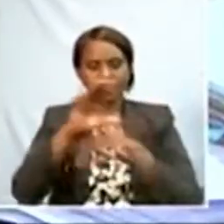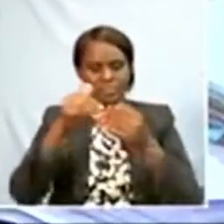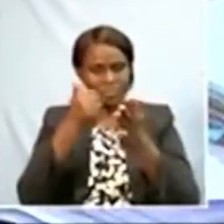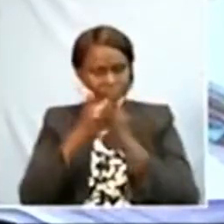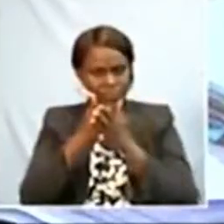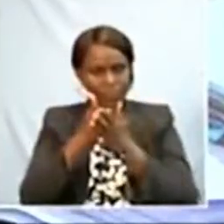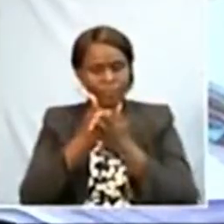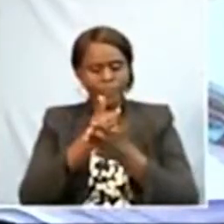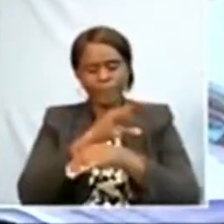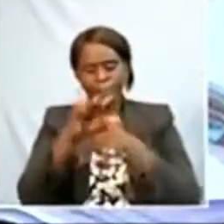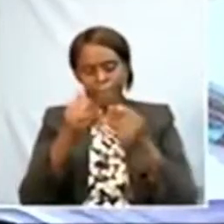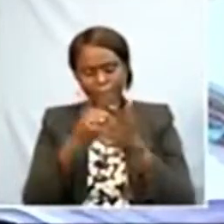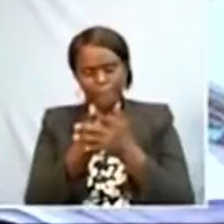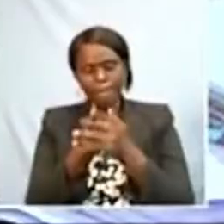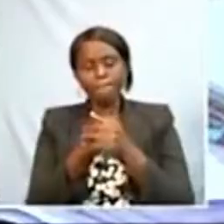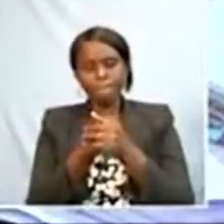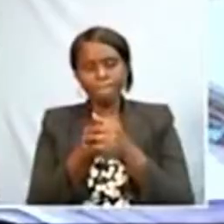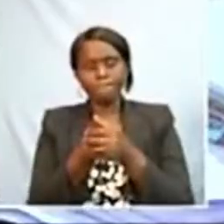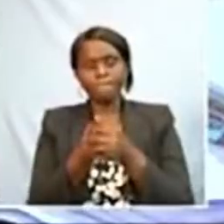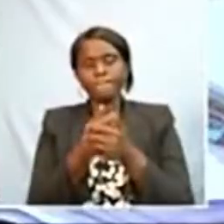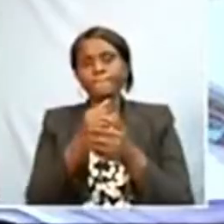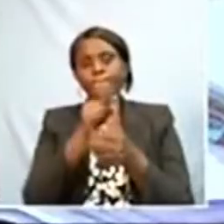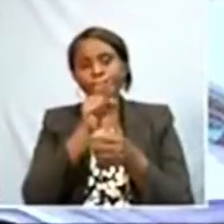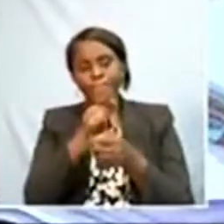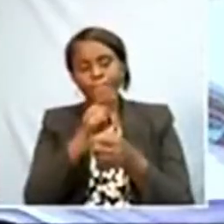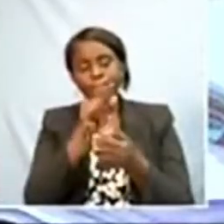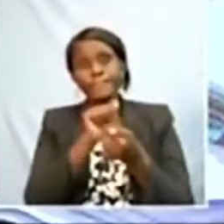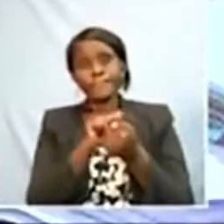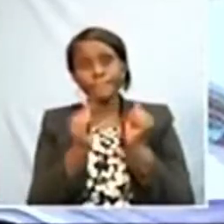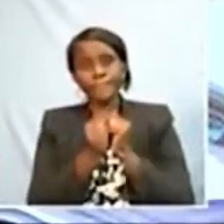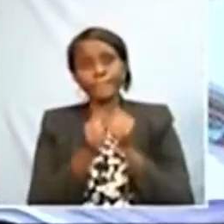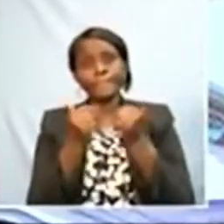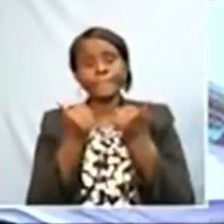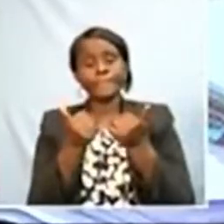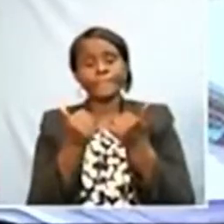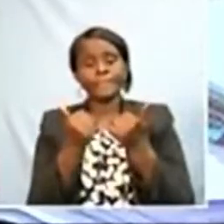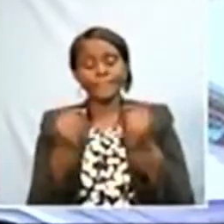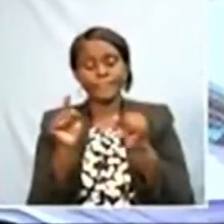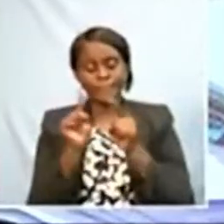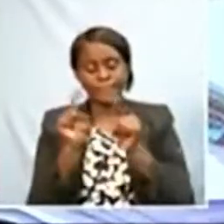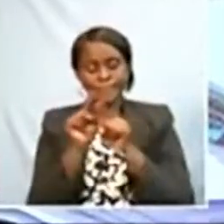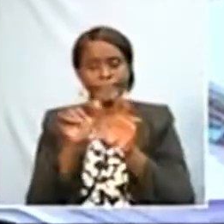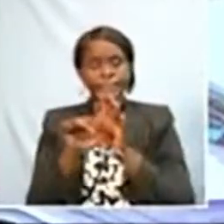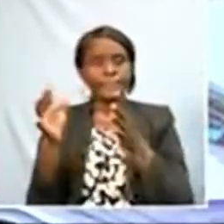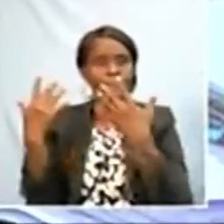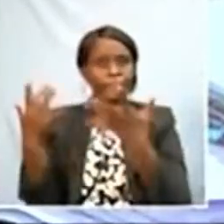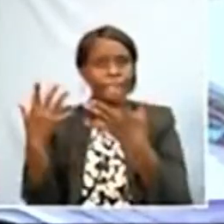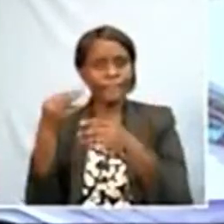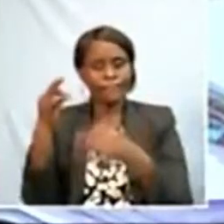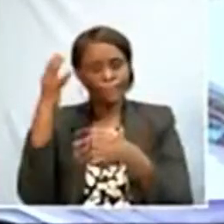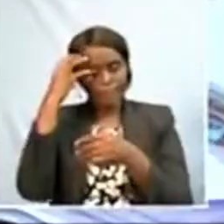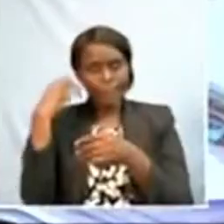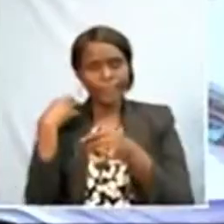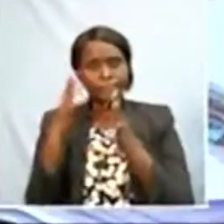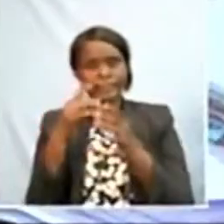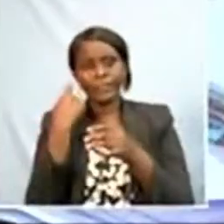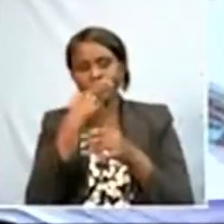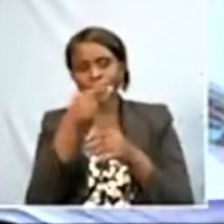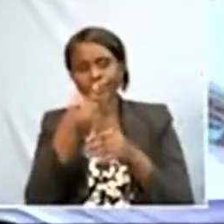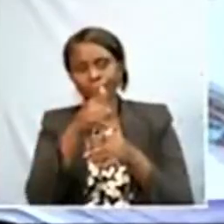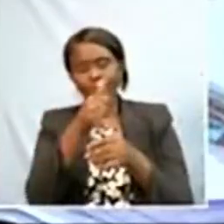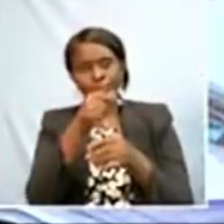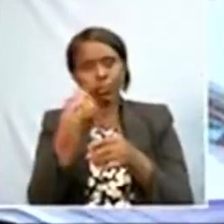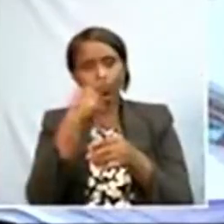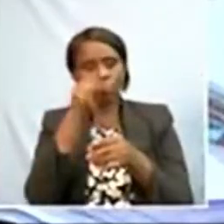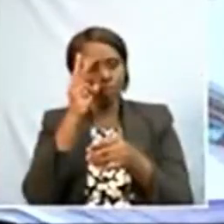whole mess now, it is in the hands of the officers, who will never